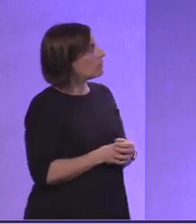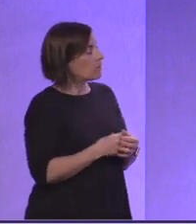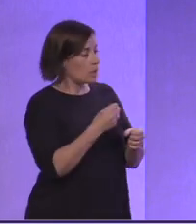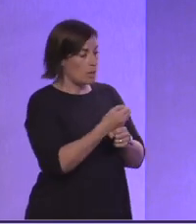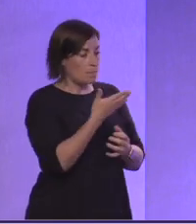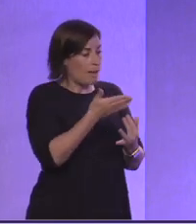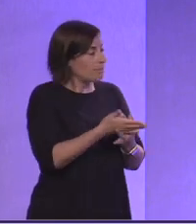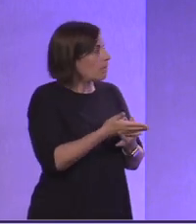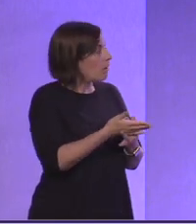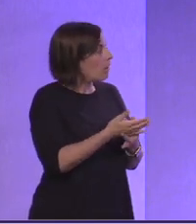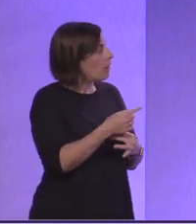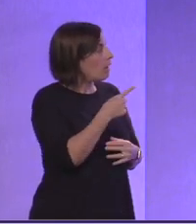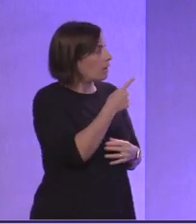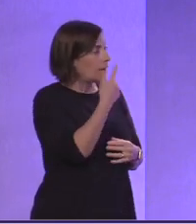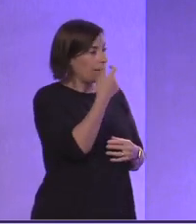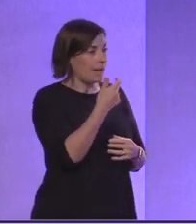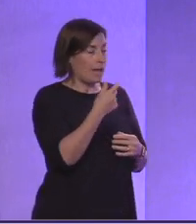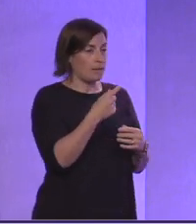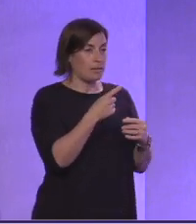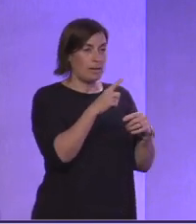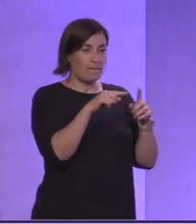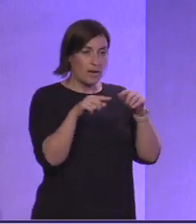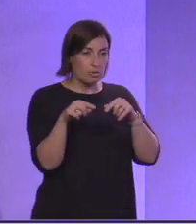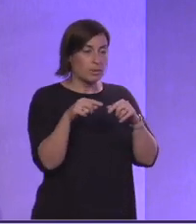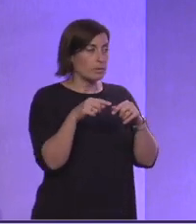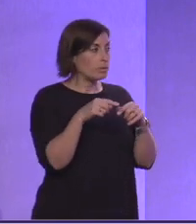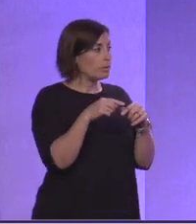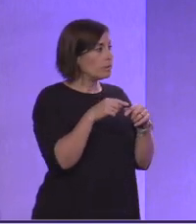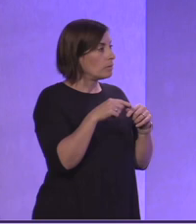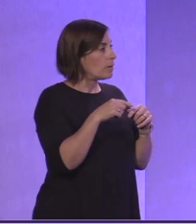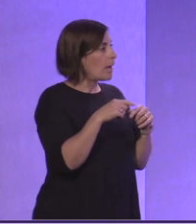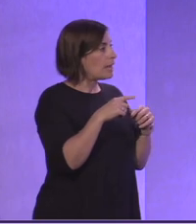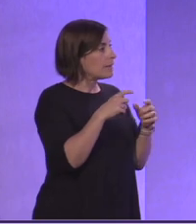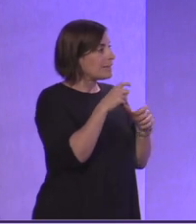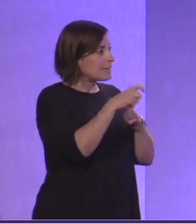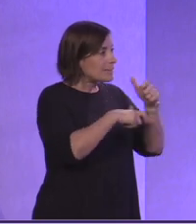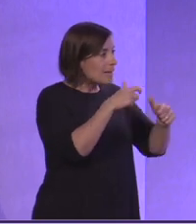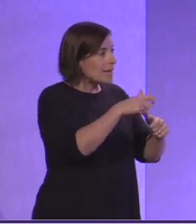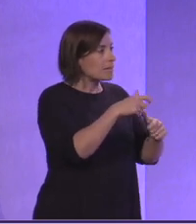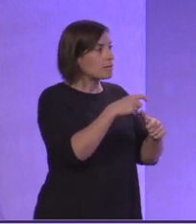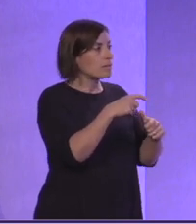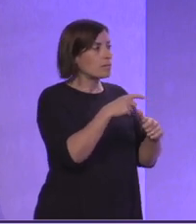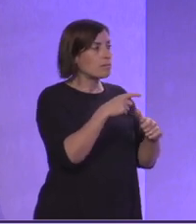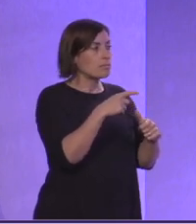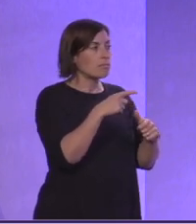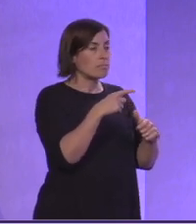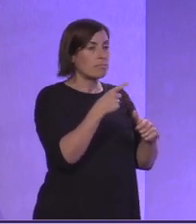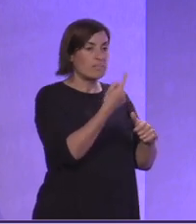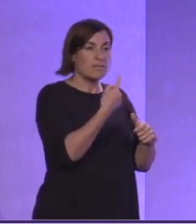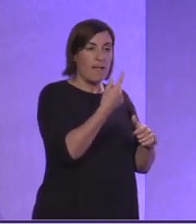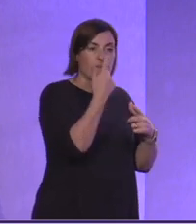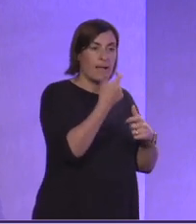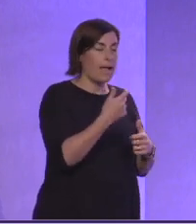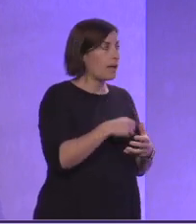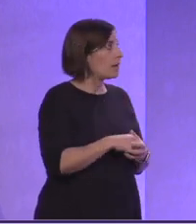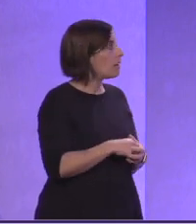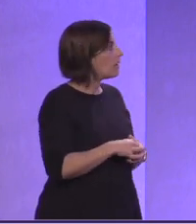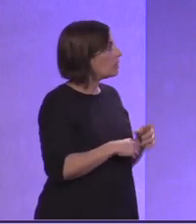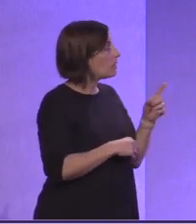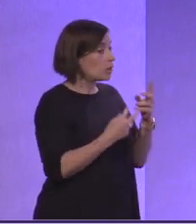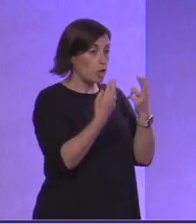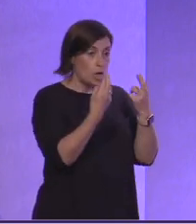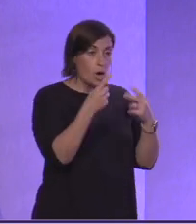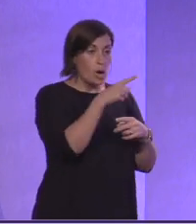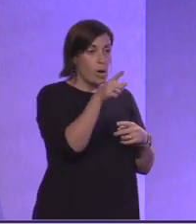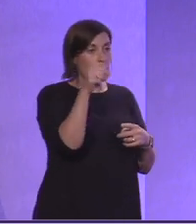through an ENV file or using the environment syntax itself. Now, hopefully, everyone is familiar with a makefile. Again, this is